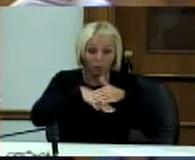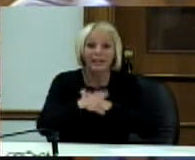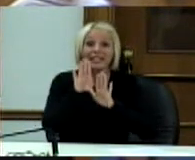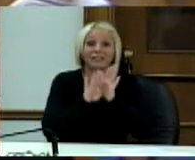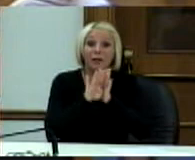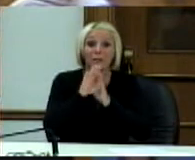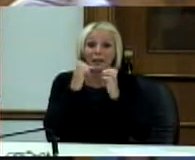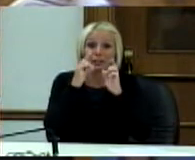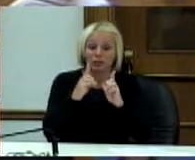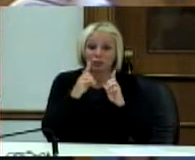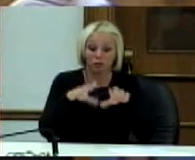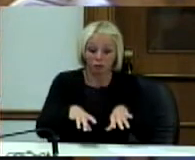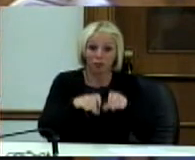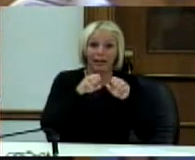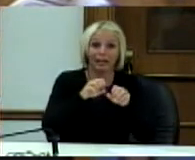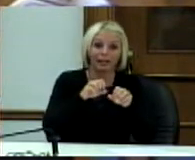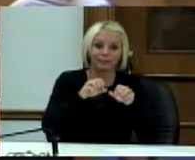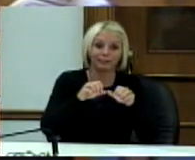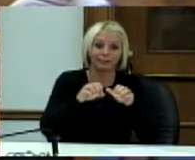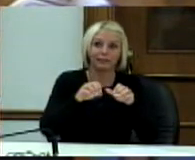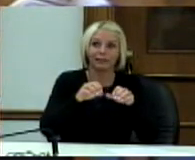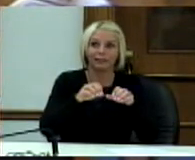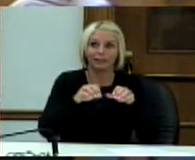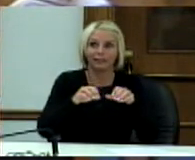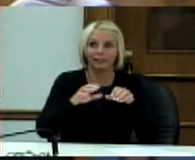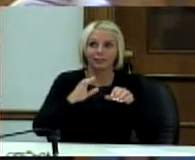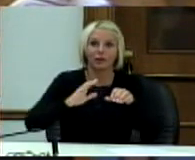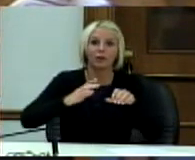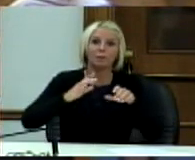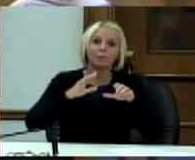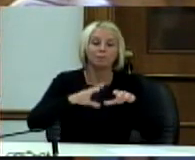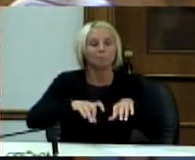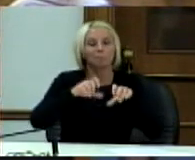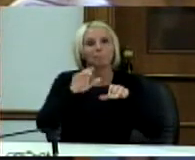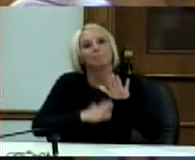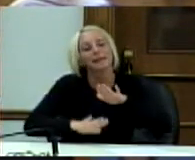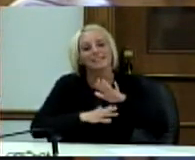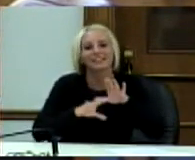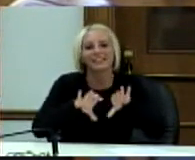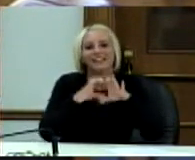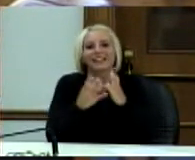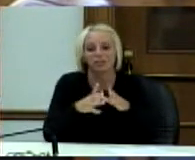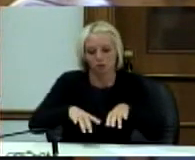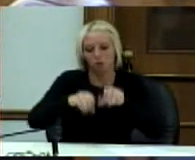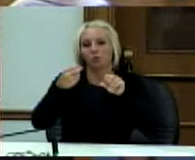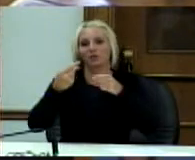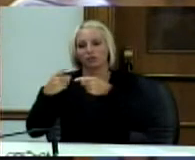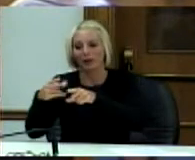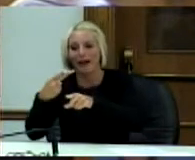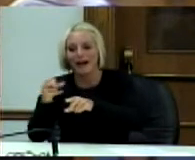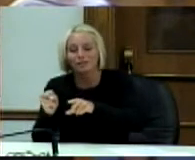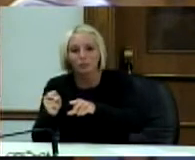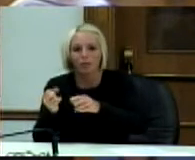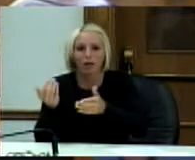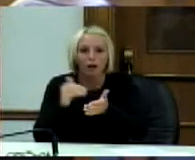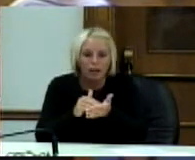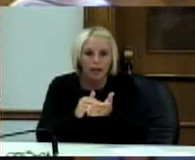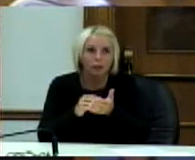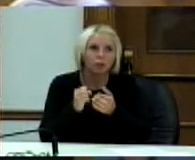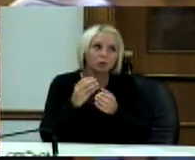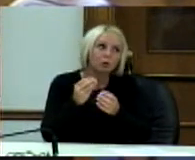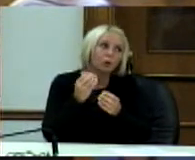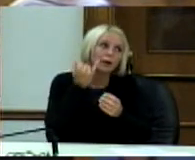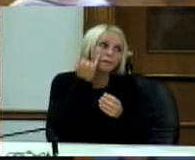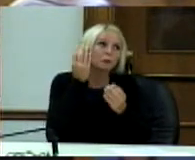developmental education. You're taking remedial ed. You're taking basically what we've taught in high school again. So it's, if you can think